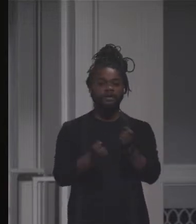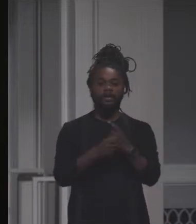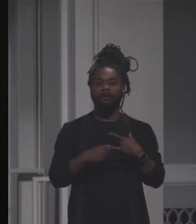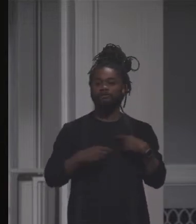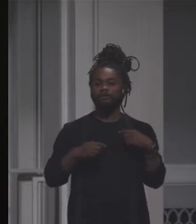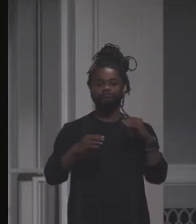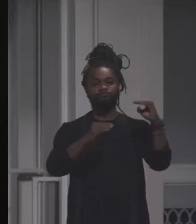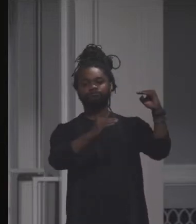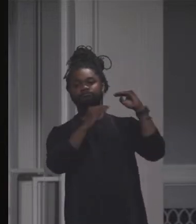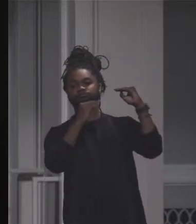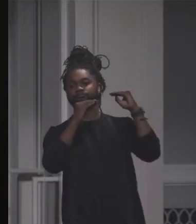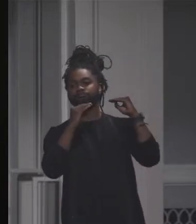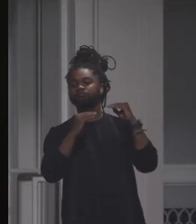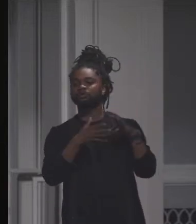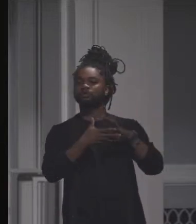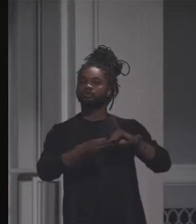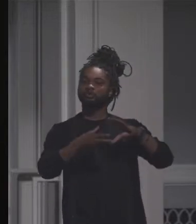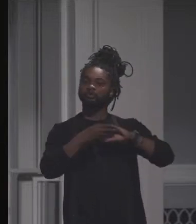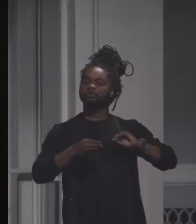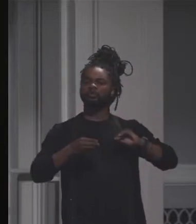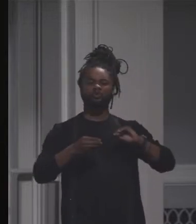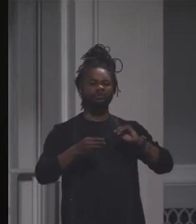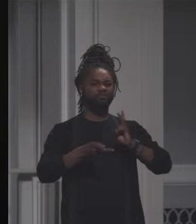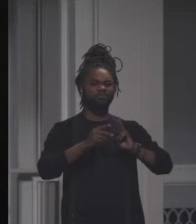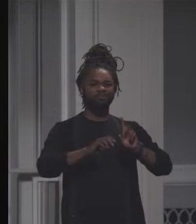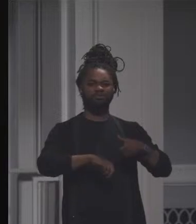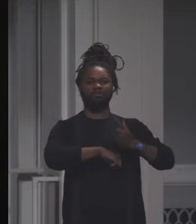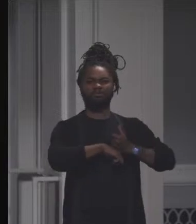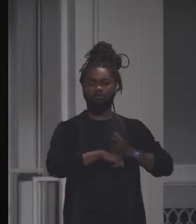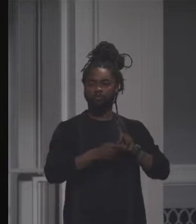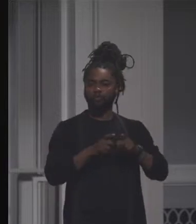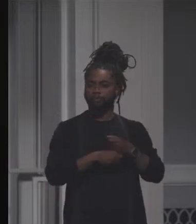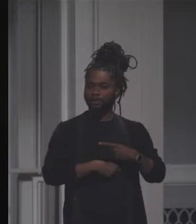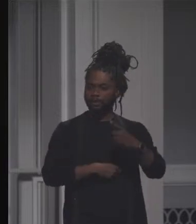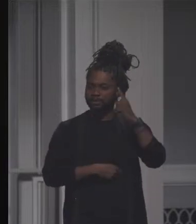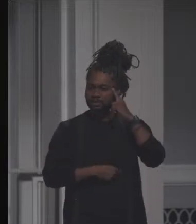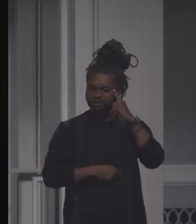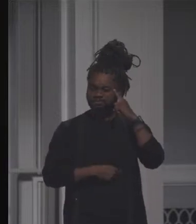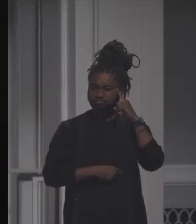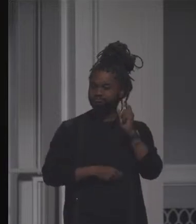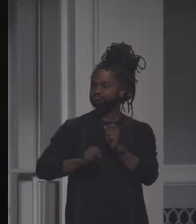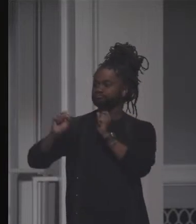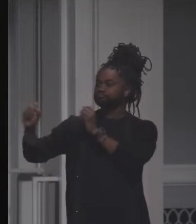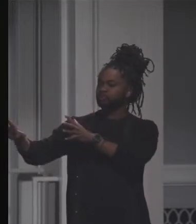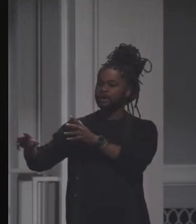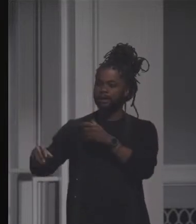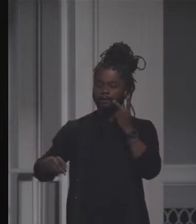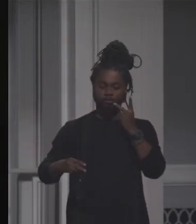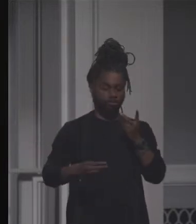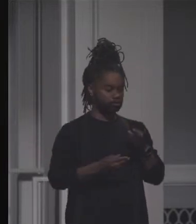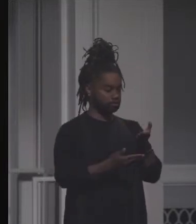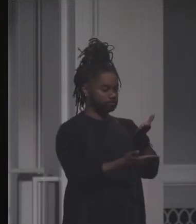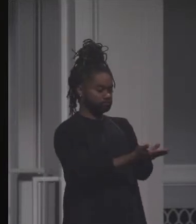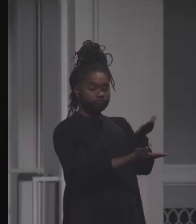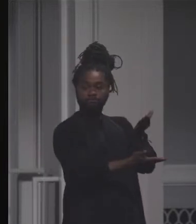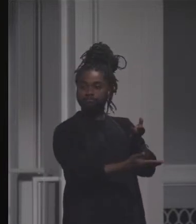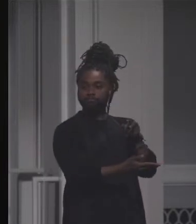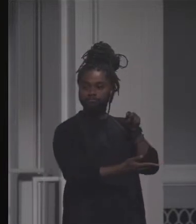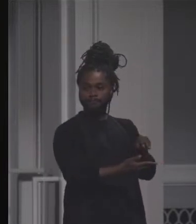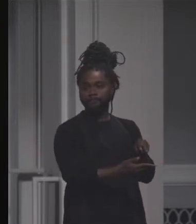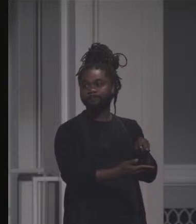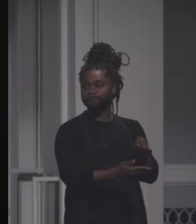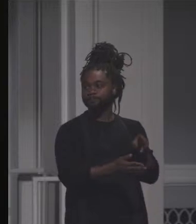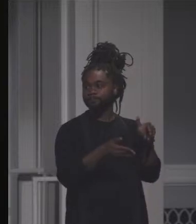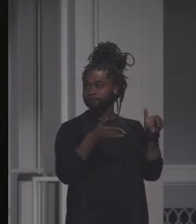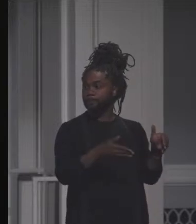the story created to make sense of the evidence and looked at the evidence itself.